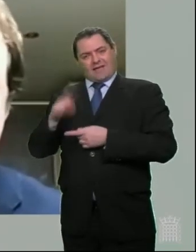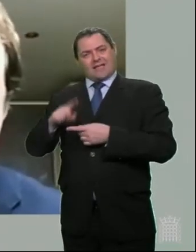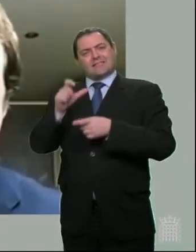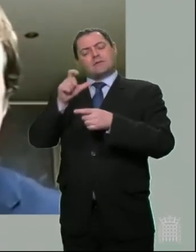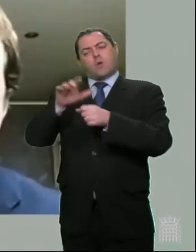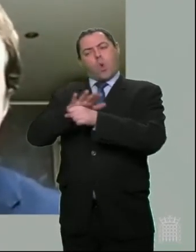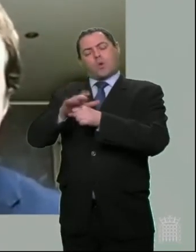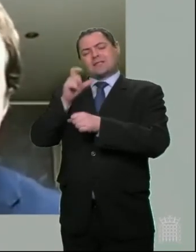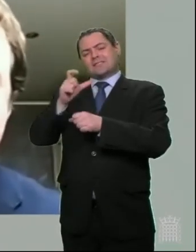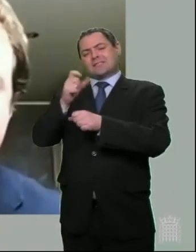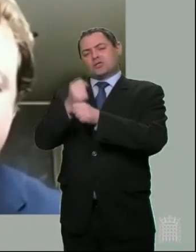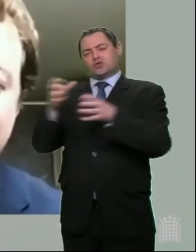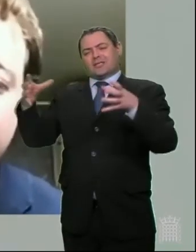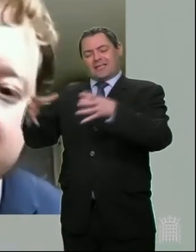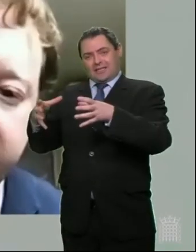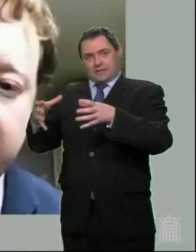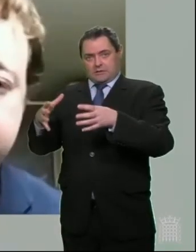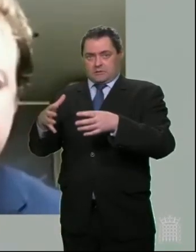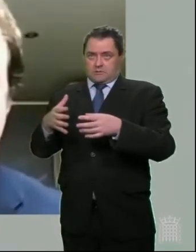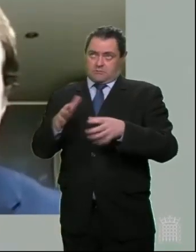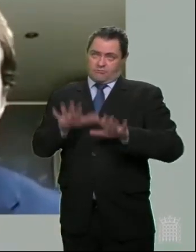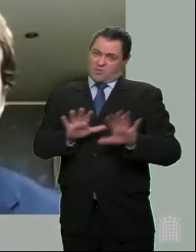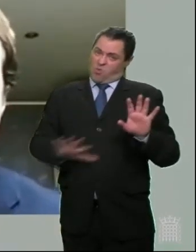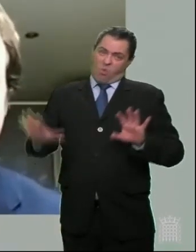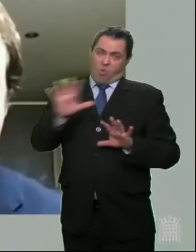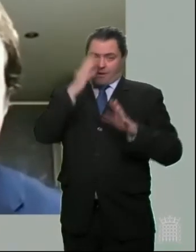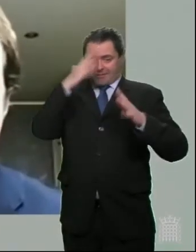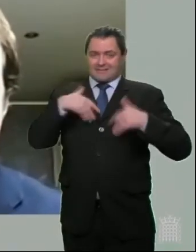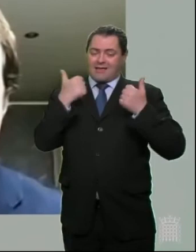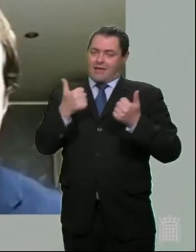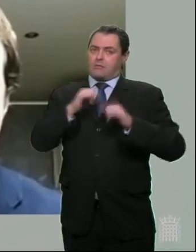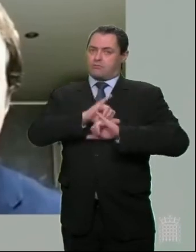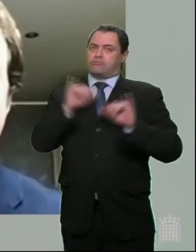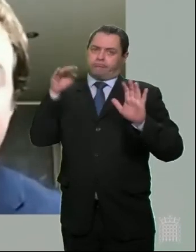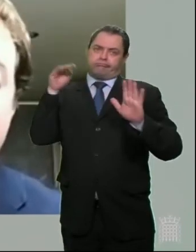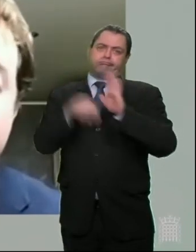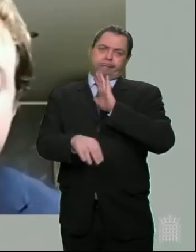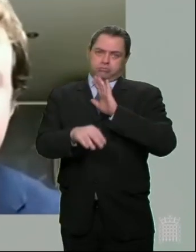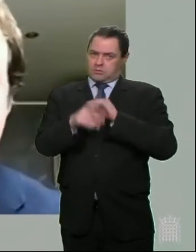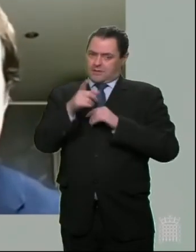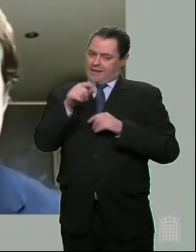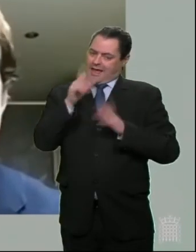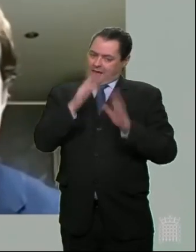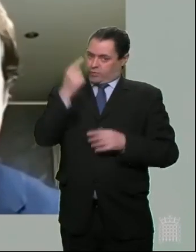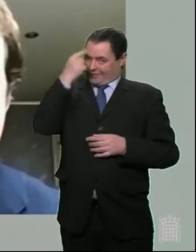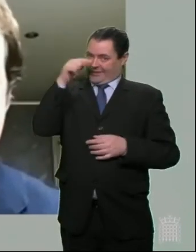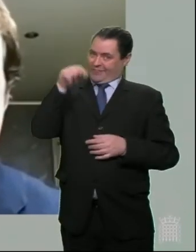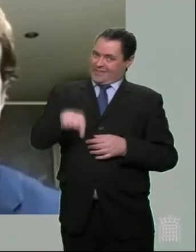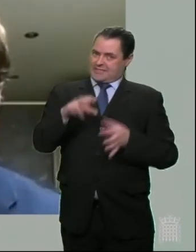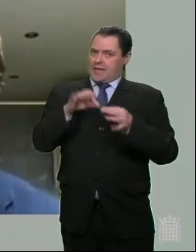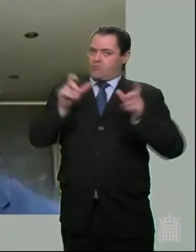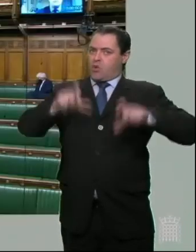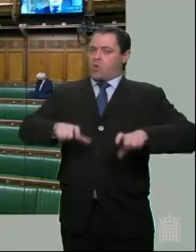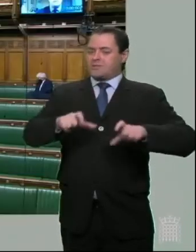agree that the country's mental health is suffering and should be a factor in deciding when to end specific